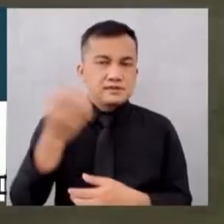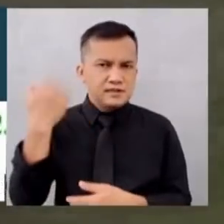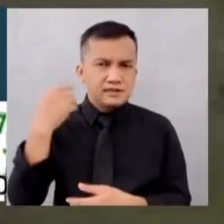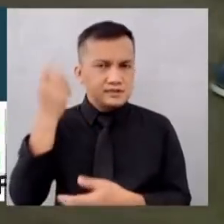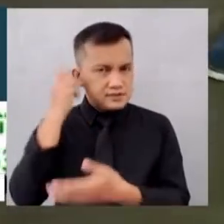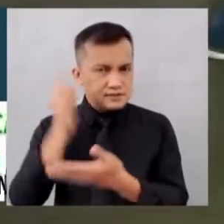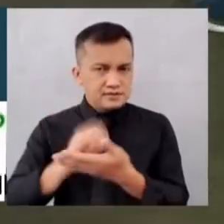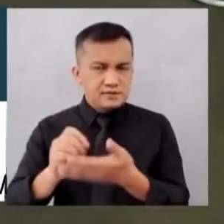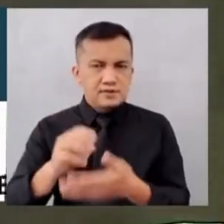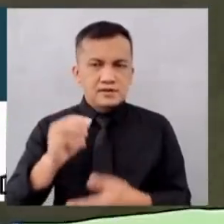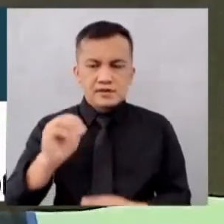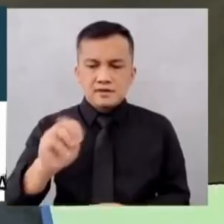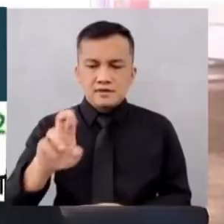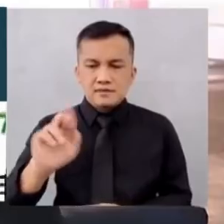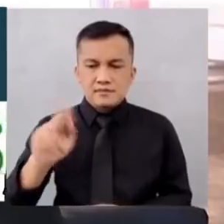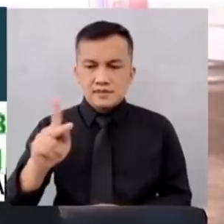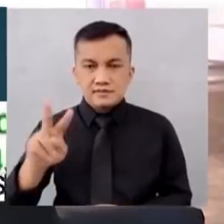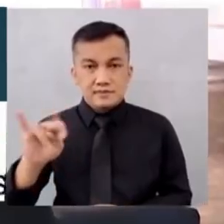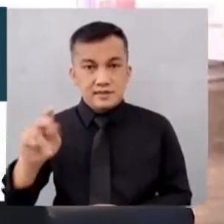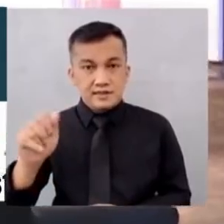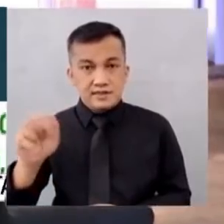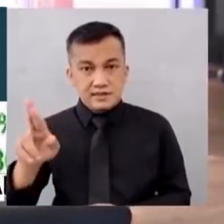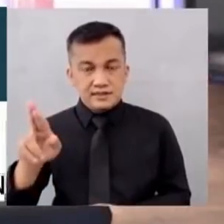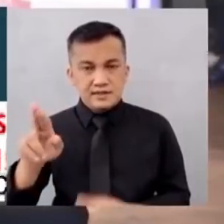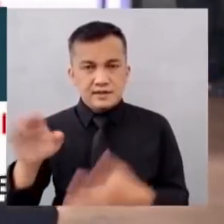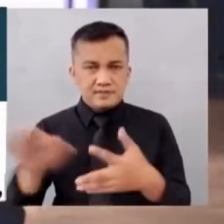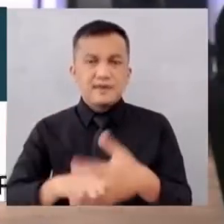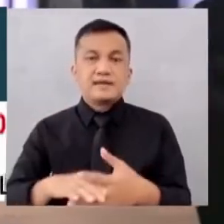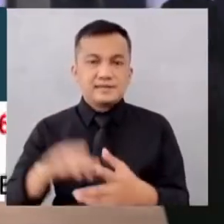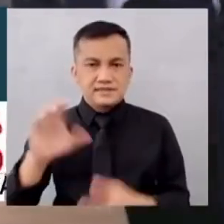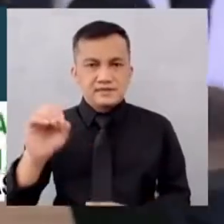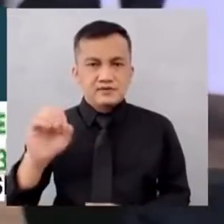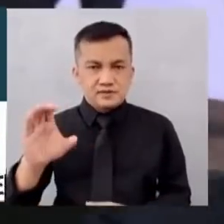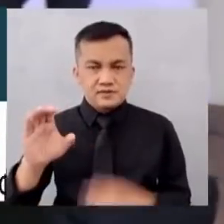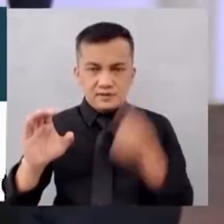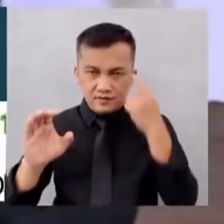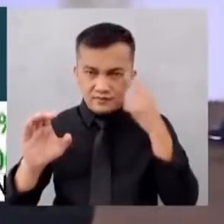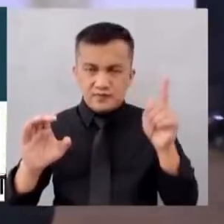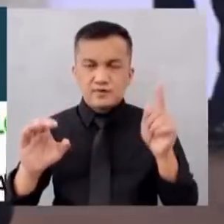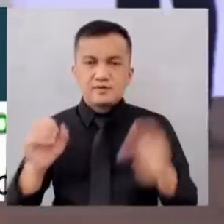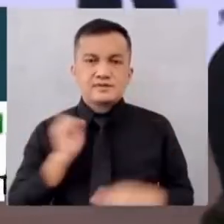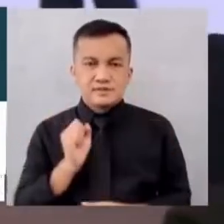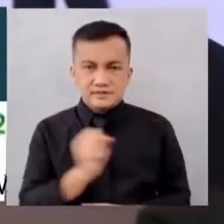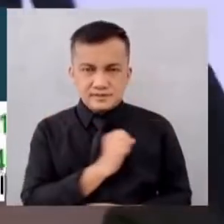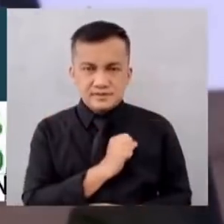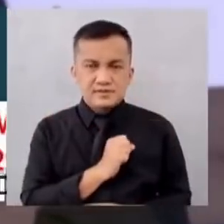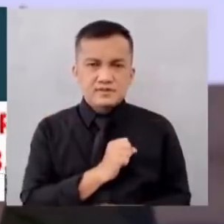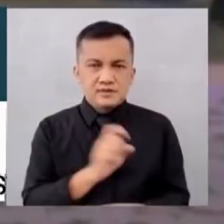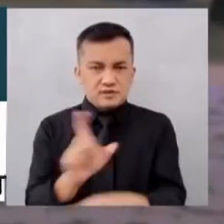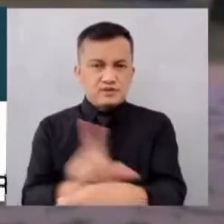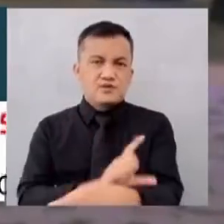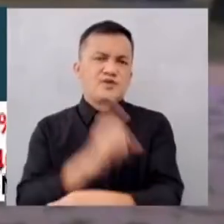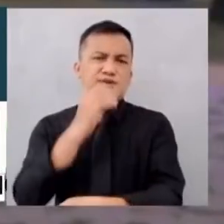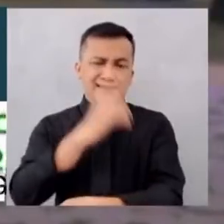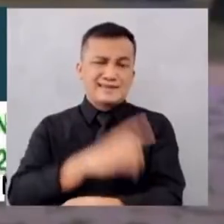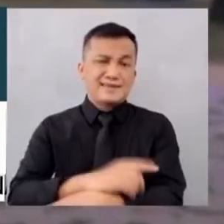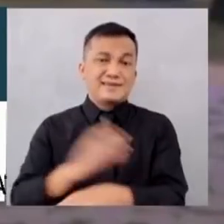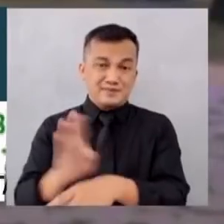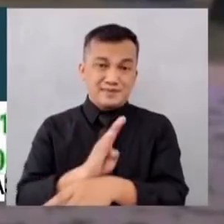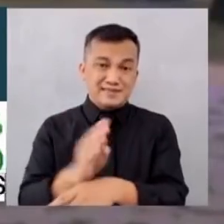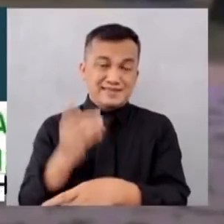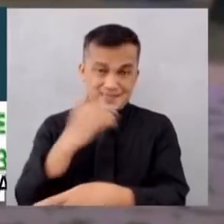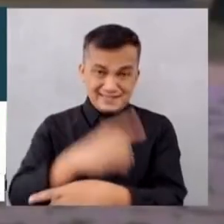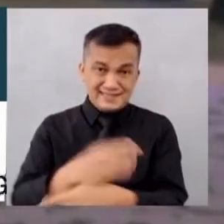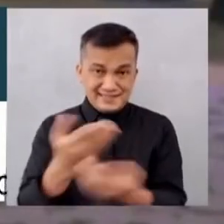of DPWH also filed his COC for senator. It's a long day, Casey. It's a busy day for us. That is the latest